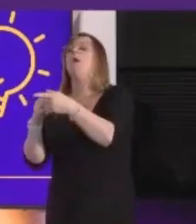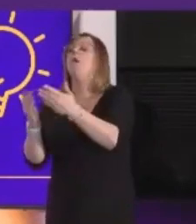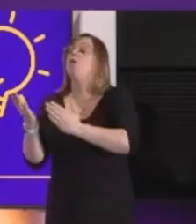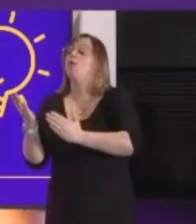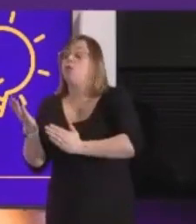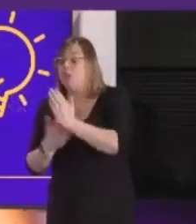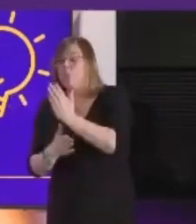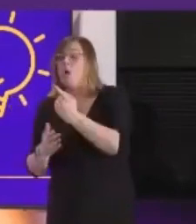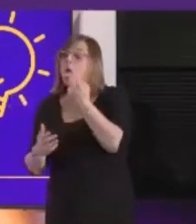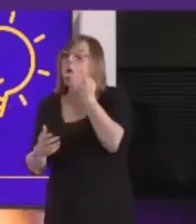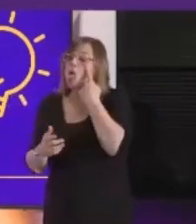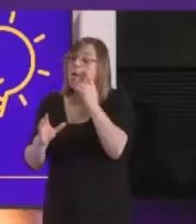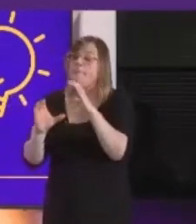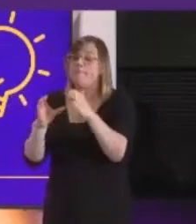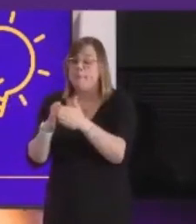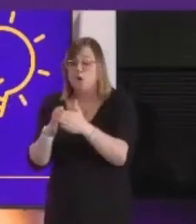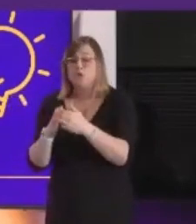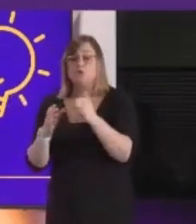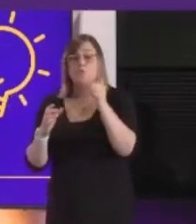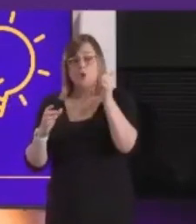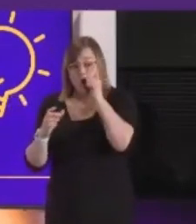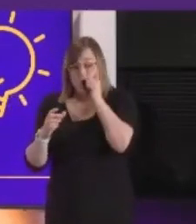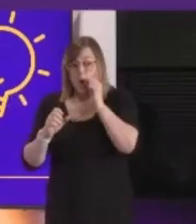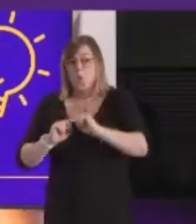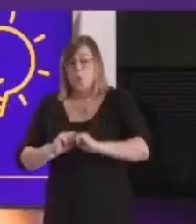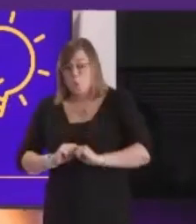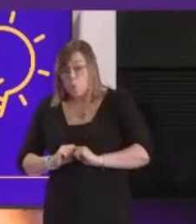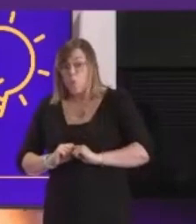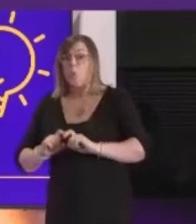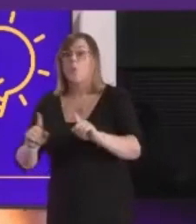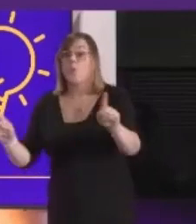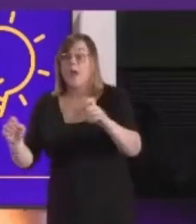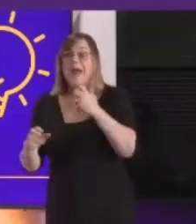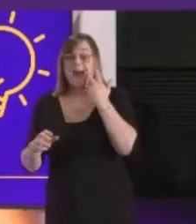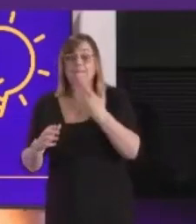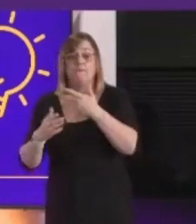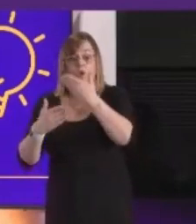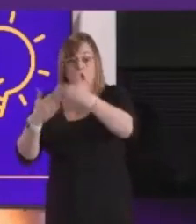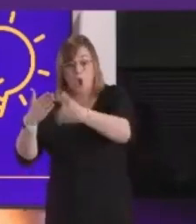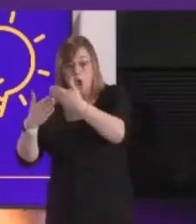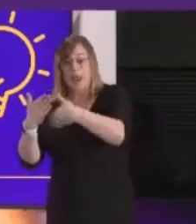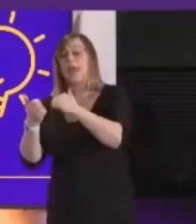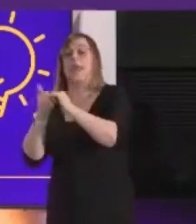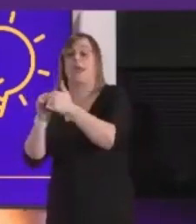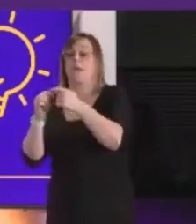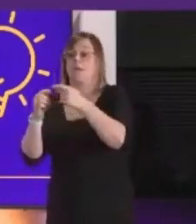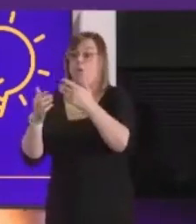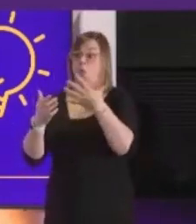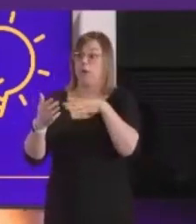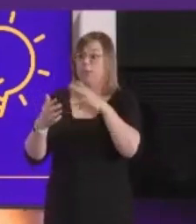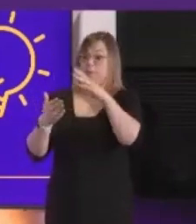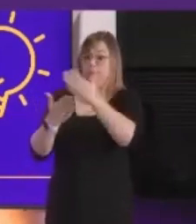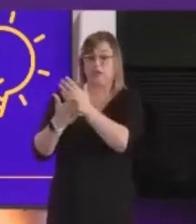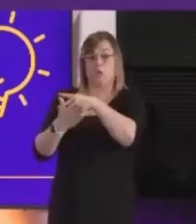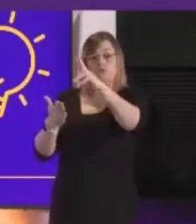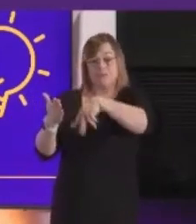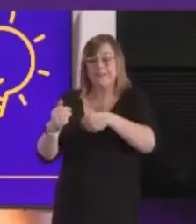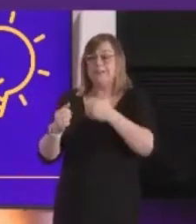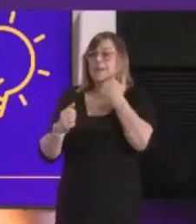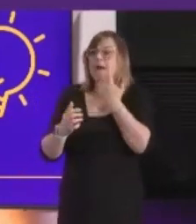that, we knew these went out to every single colleague, and you have to read them. Workday, make sure that you engage with every little